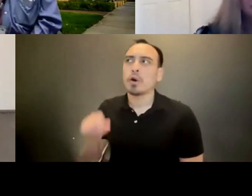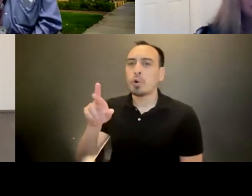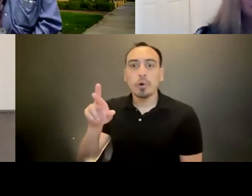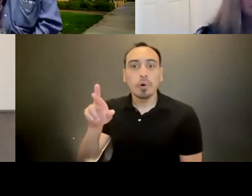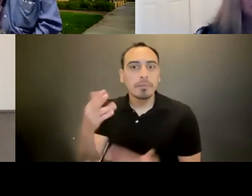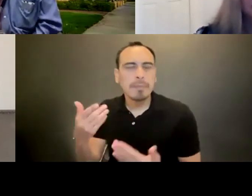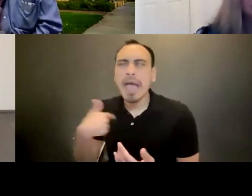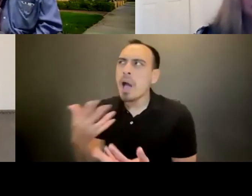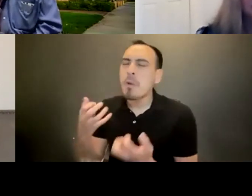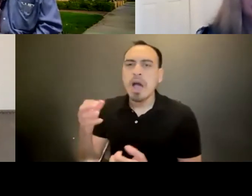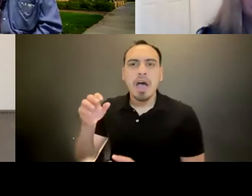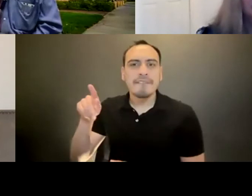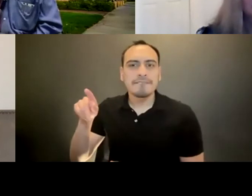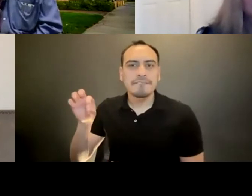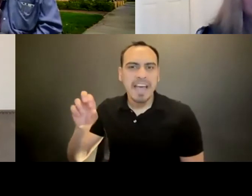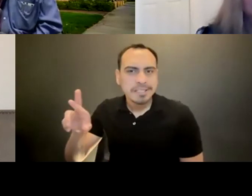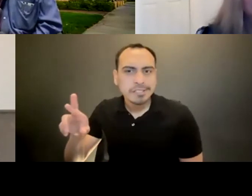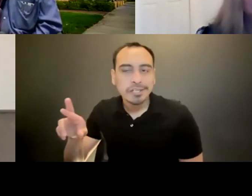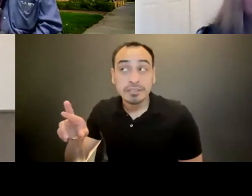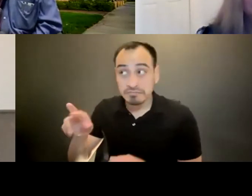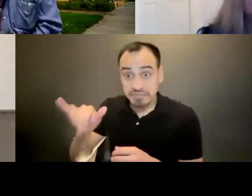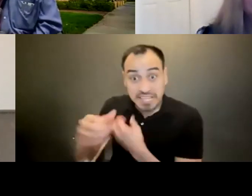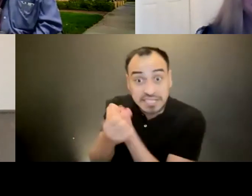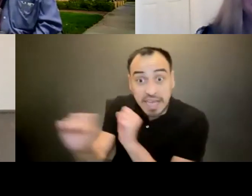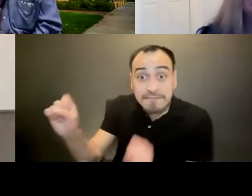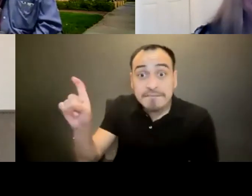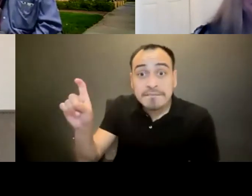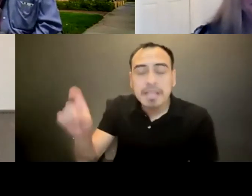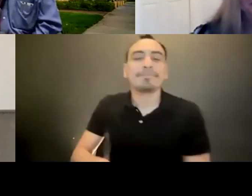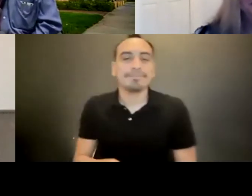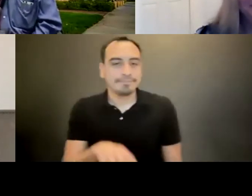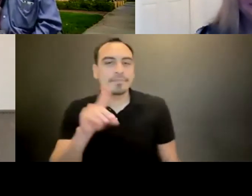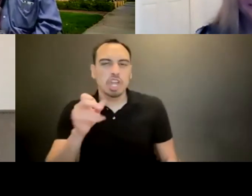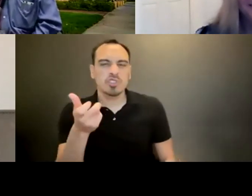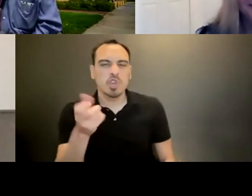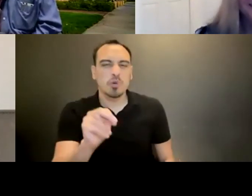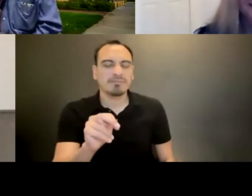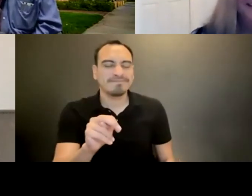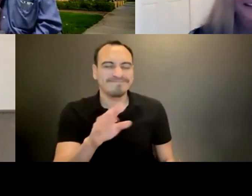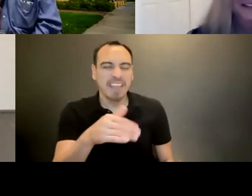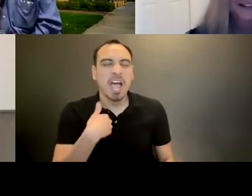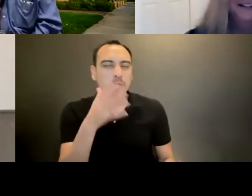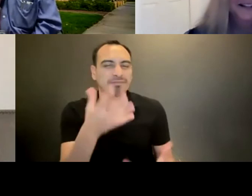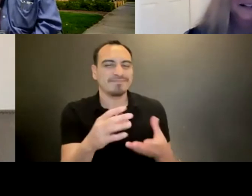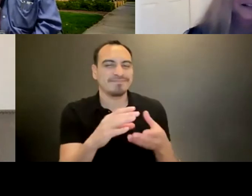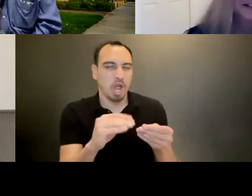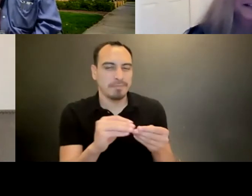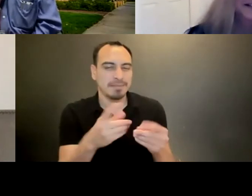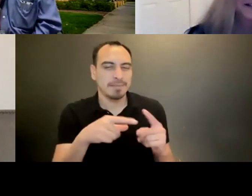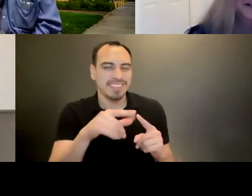So I'm going to make a couple comments on that. So first off, let's just think about